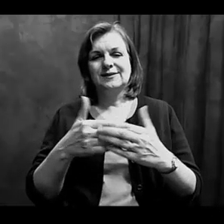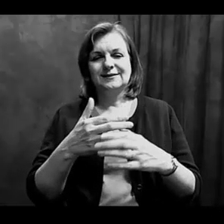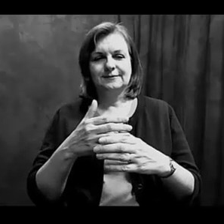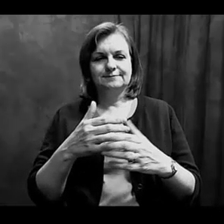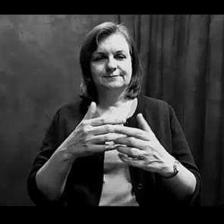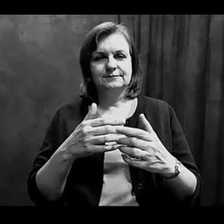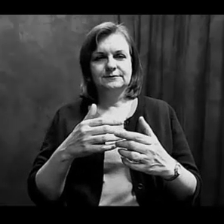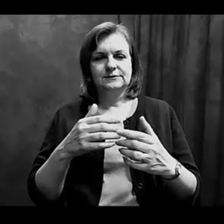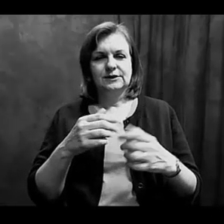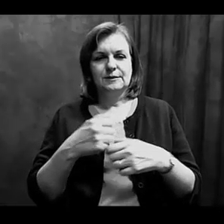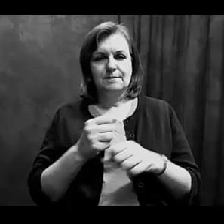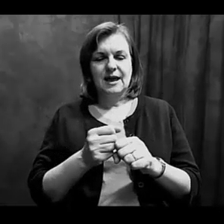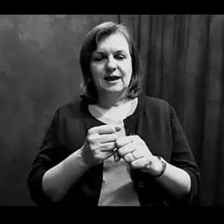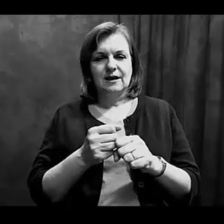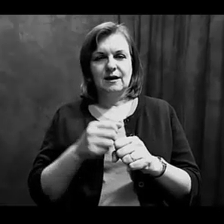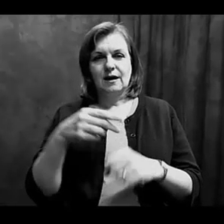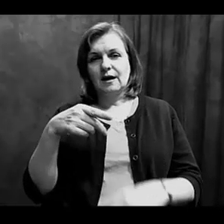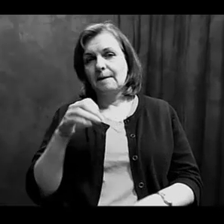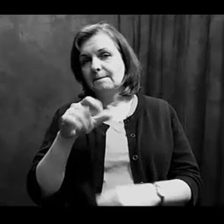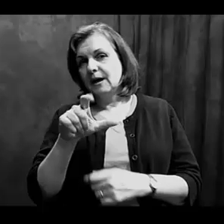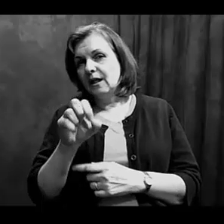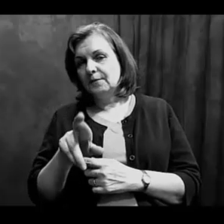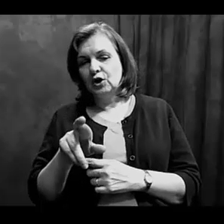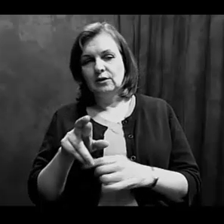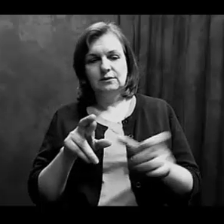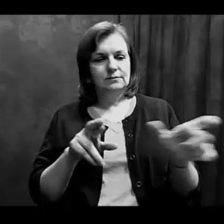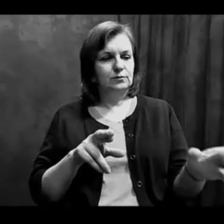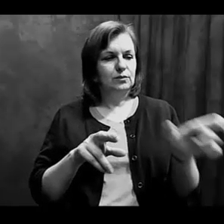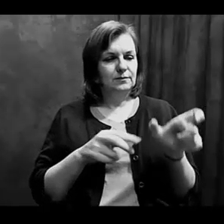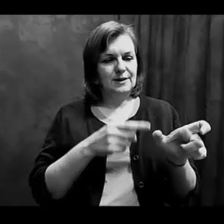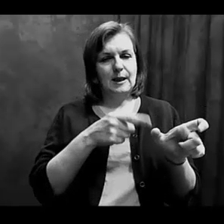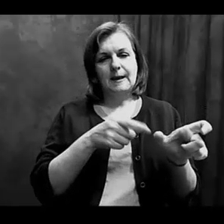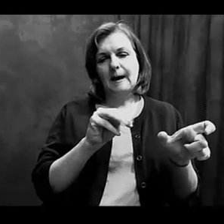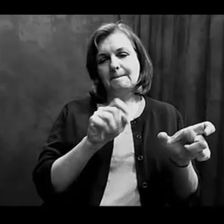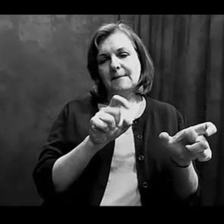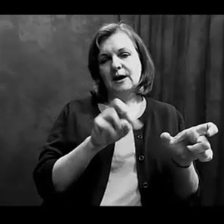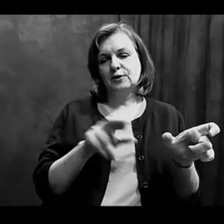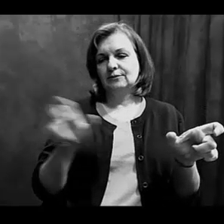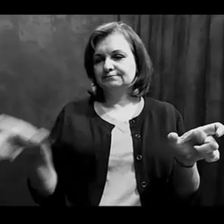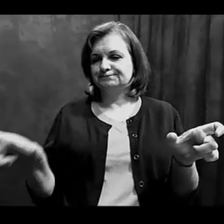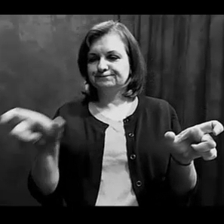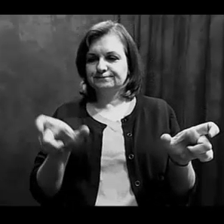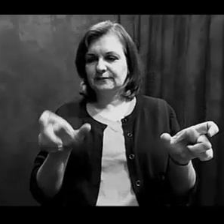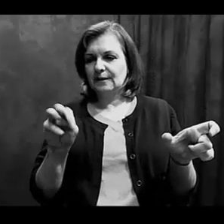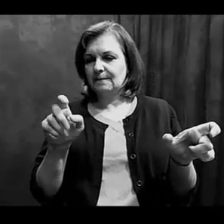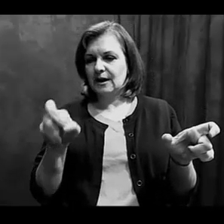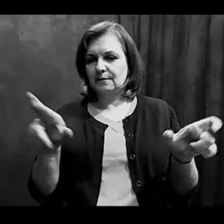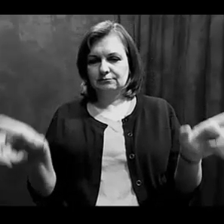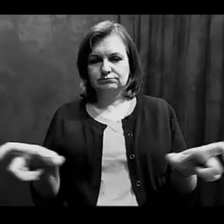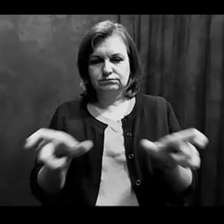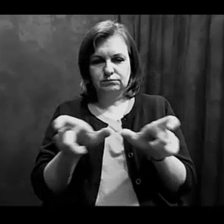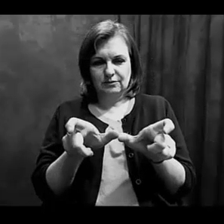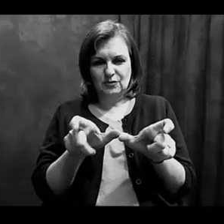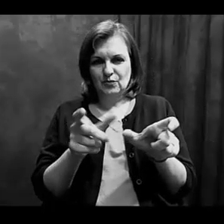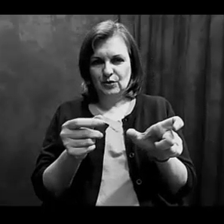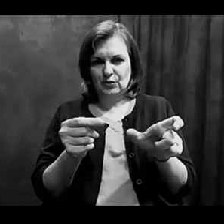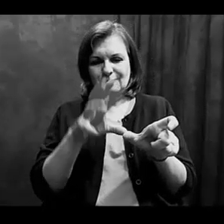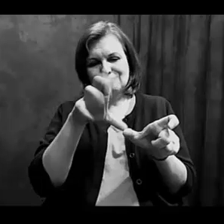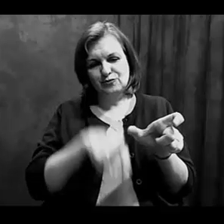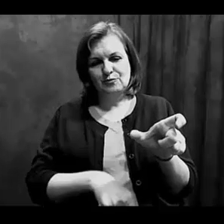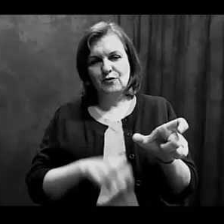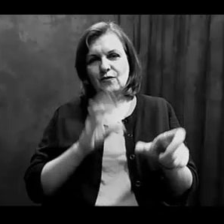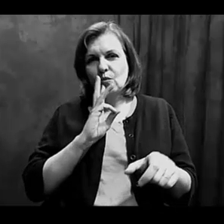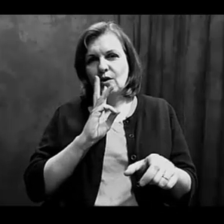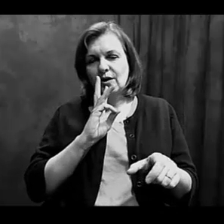So when we go through the process of taking 2 monomers and putting them together into a polymer, we're actually going to use